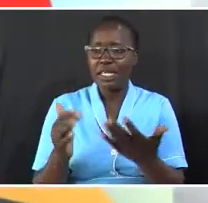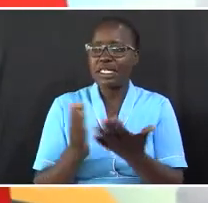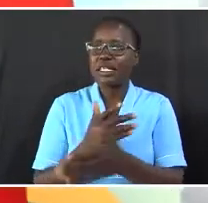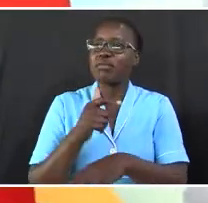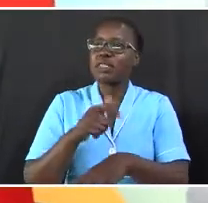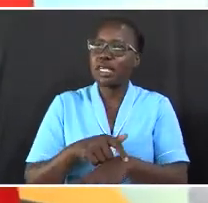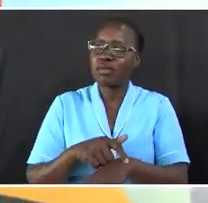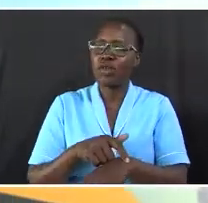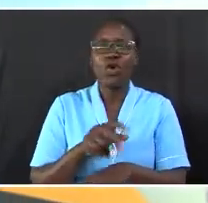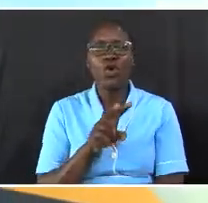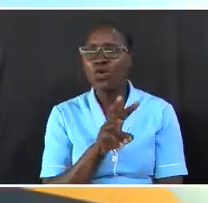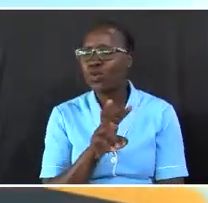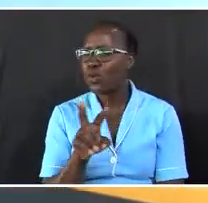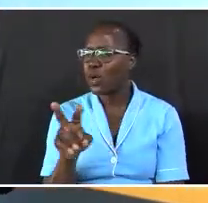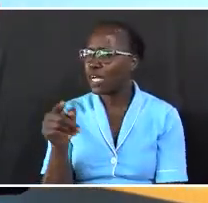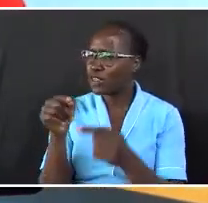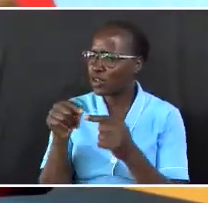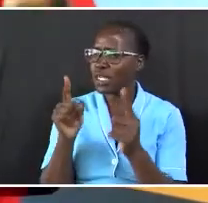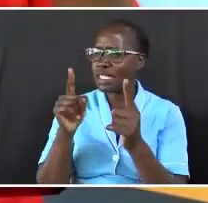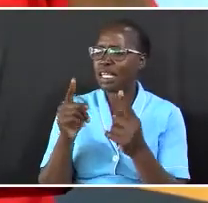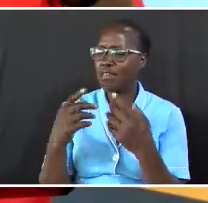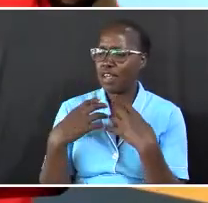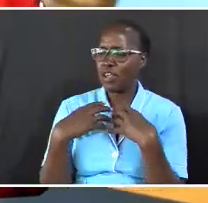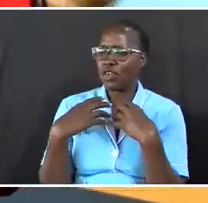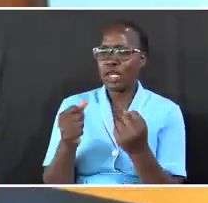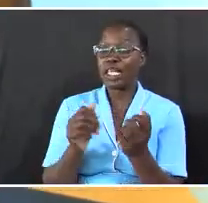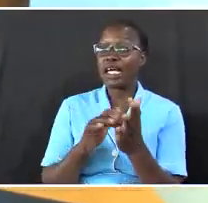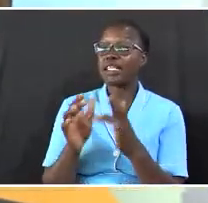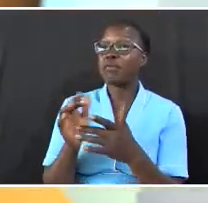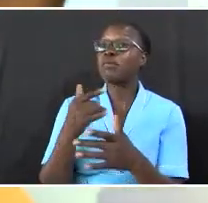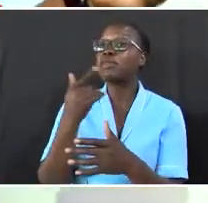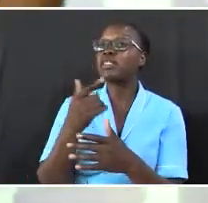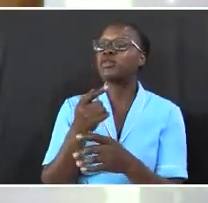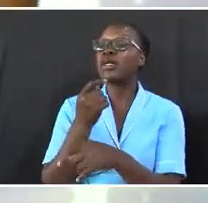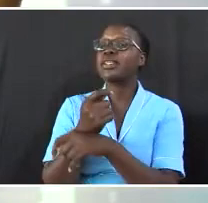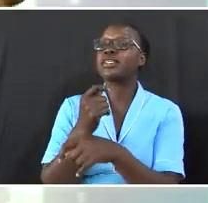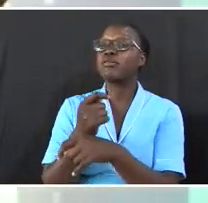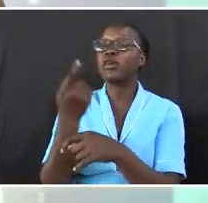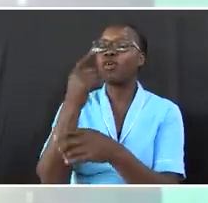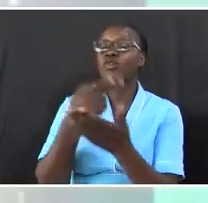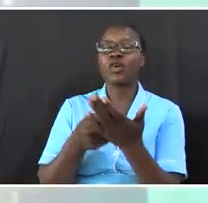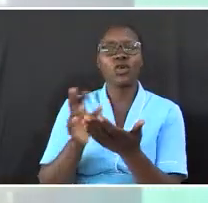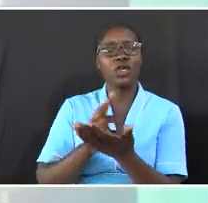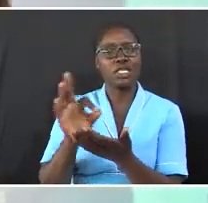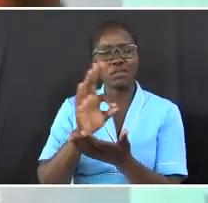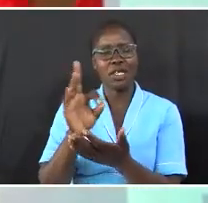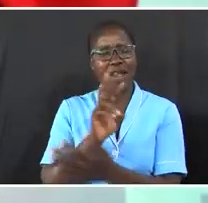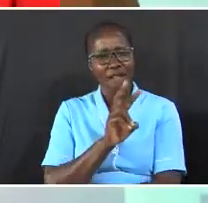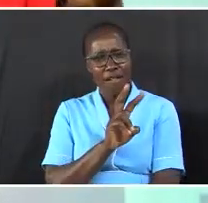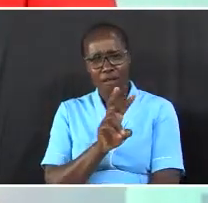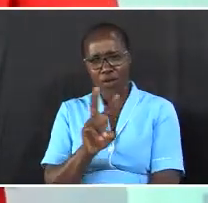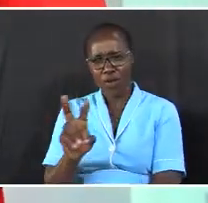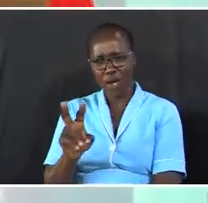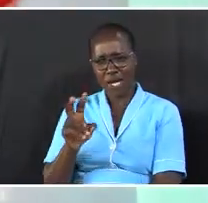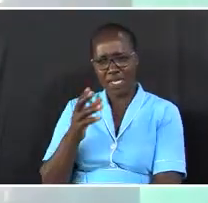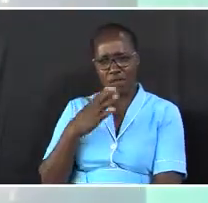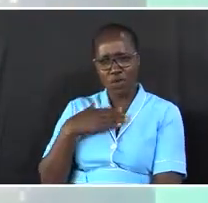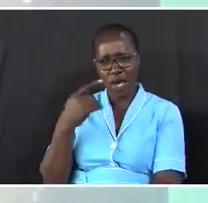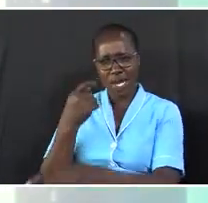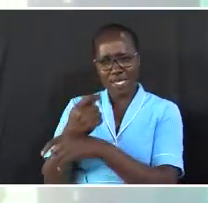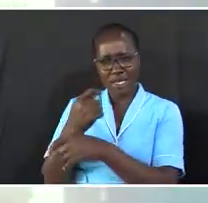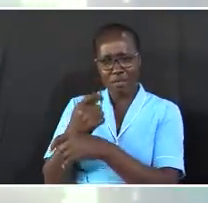Sometimes you look at yourself, your health, and the Bible says that you are the temple of the Holy Spirit. And you look at your temple